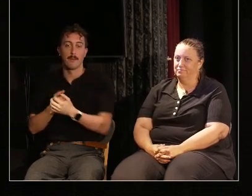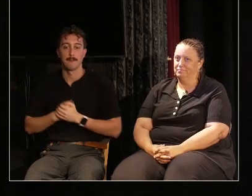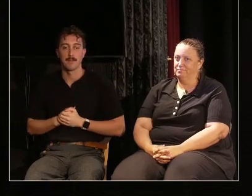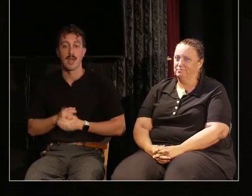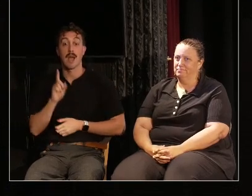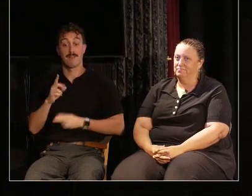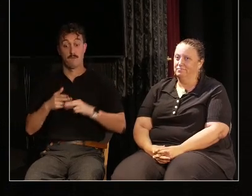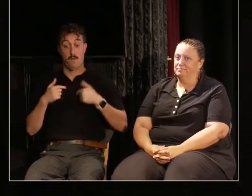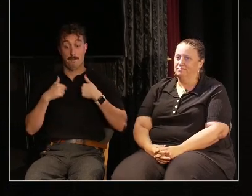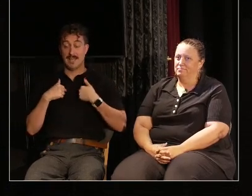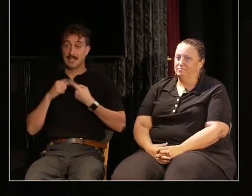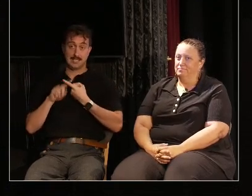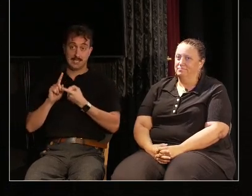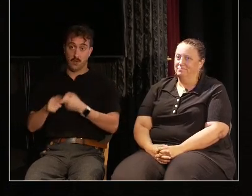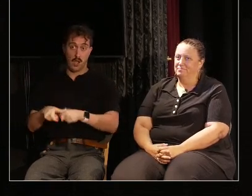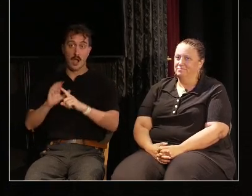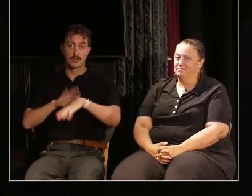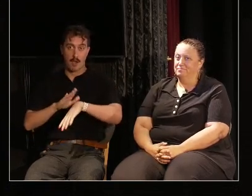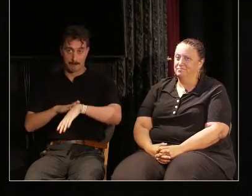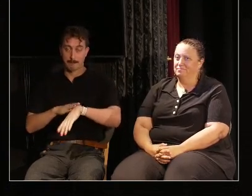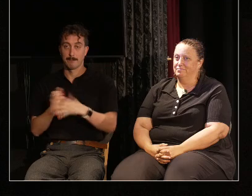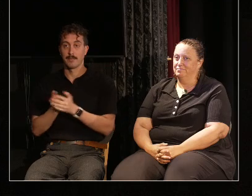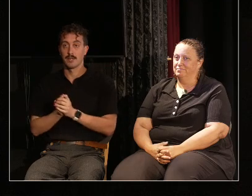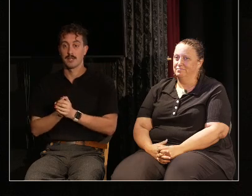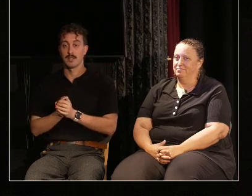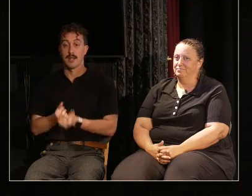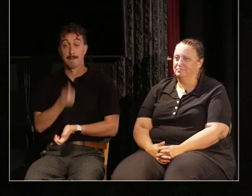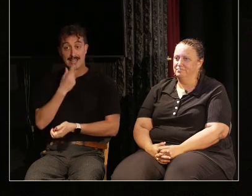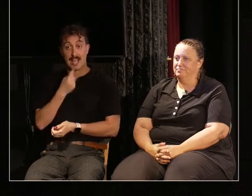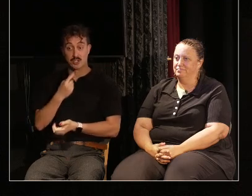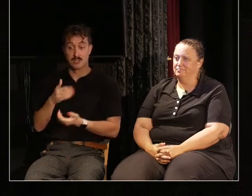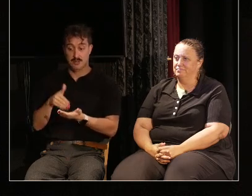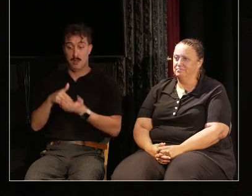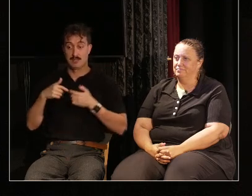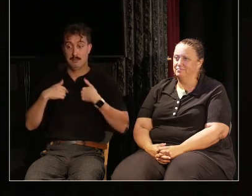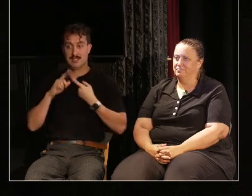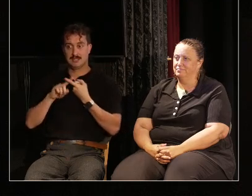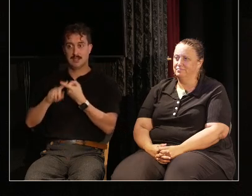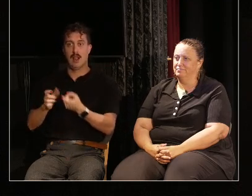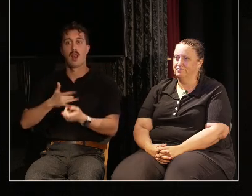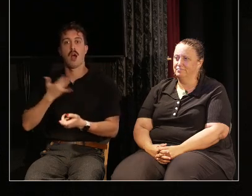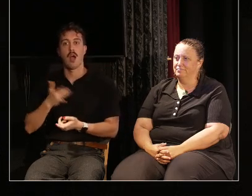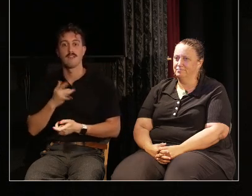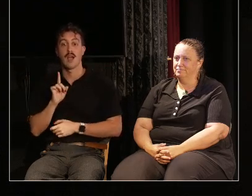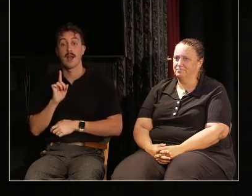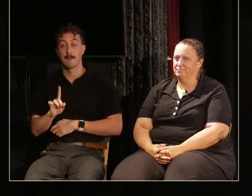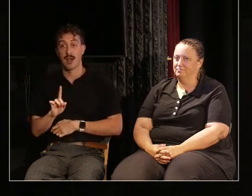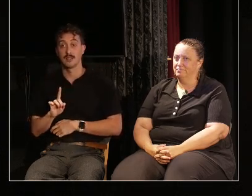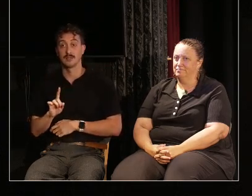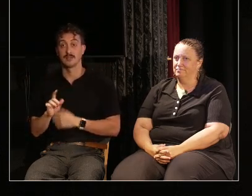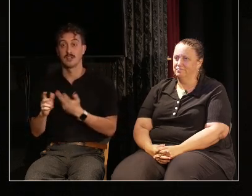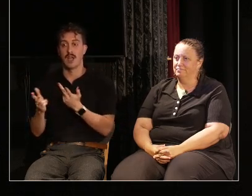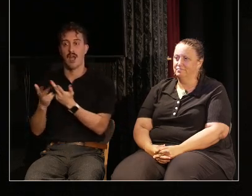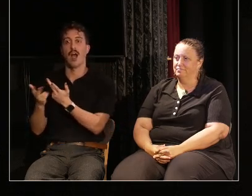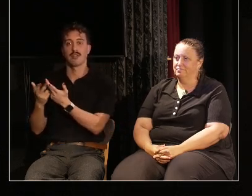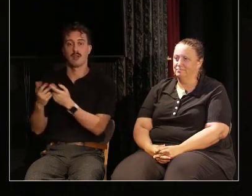difficult. I explained like my medications keep me alive, but it was the HIV community and our sector organisations that saved